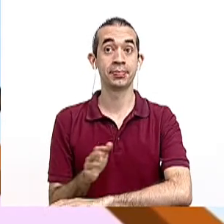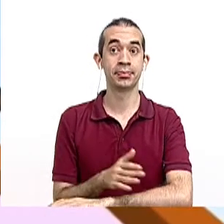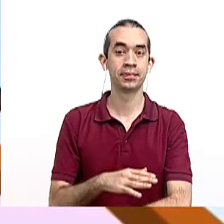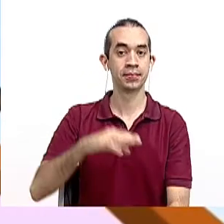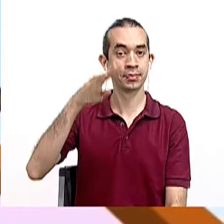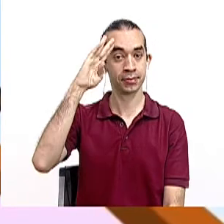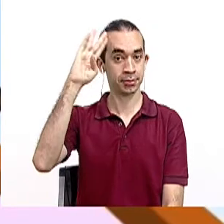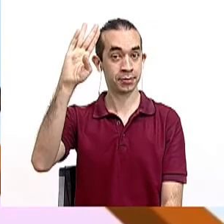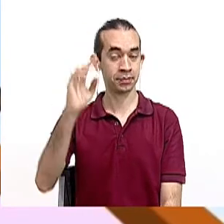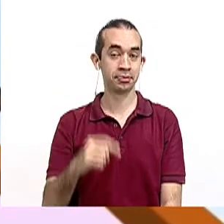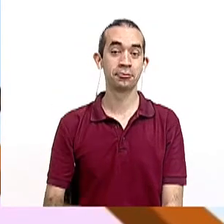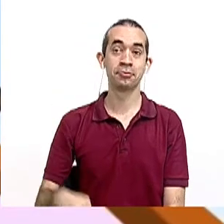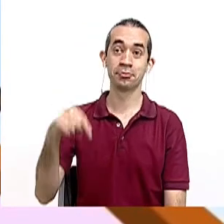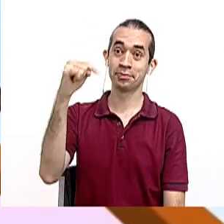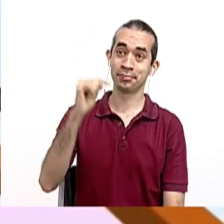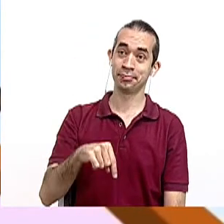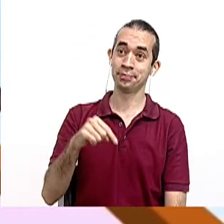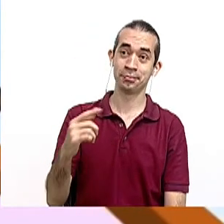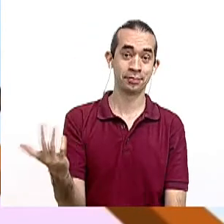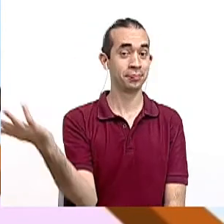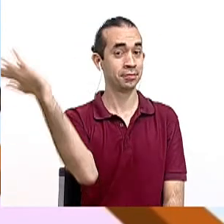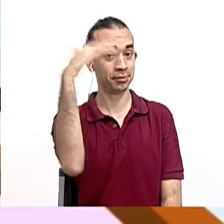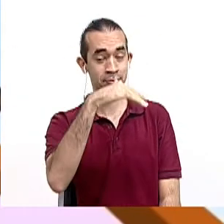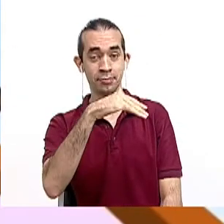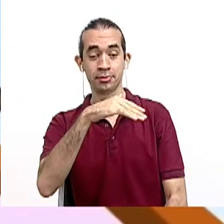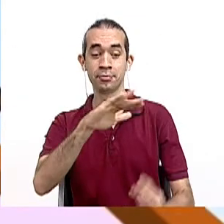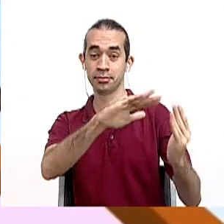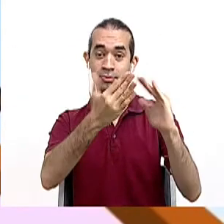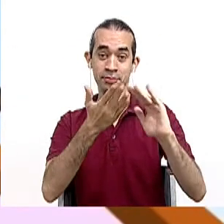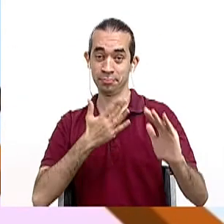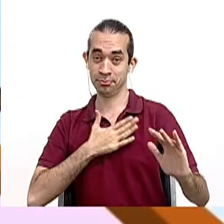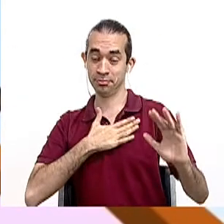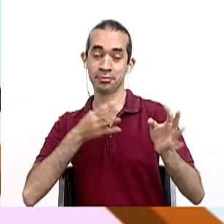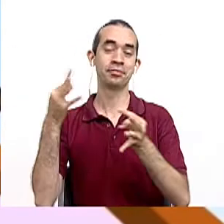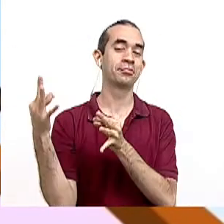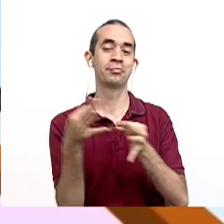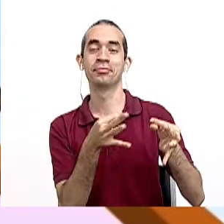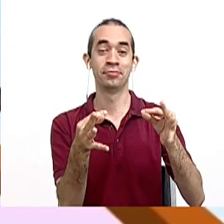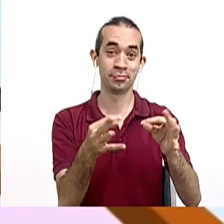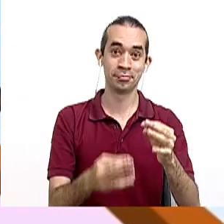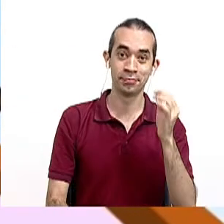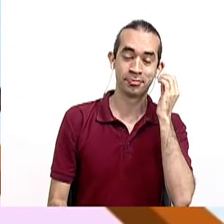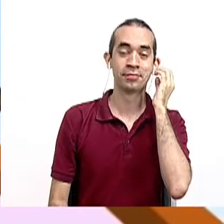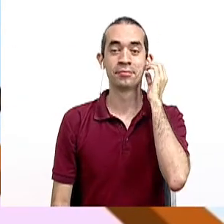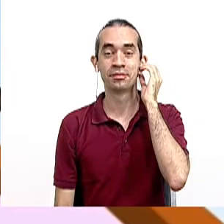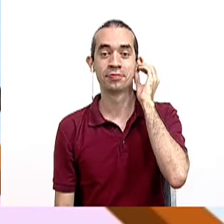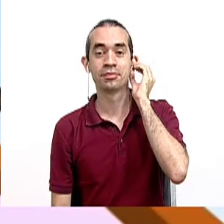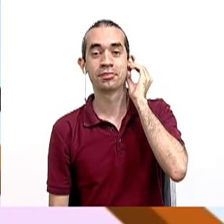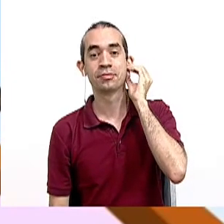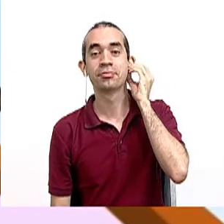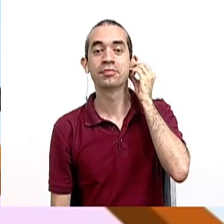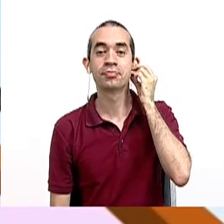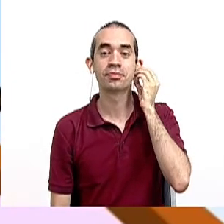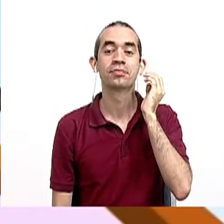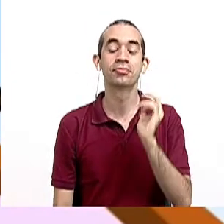Hi. Today I'm going to take you on a tour of my town.